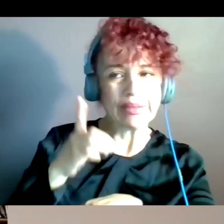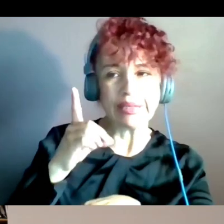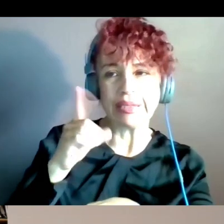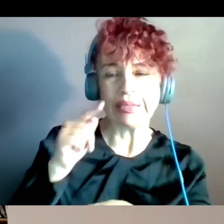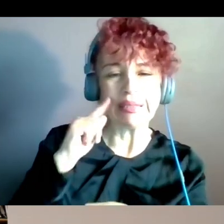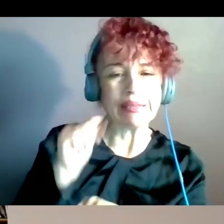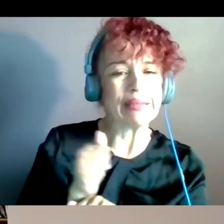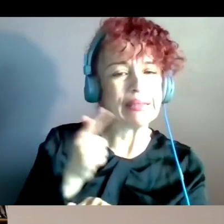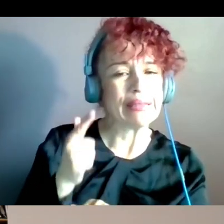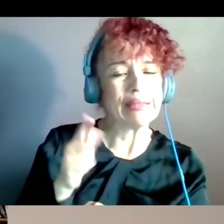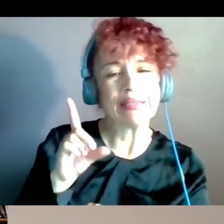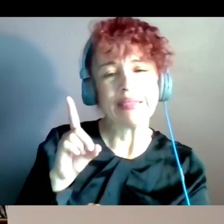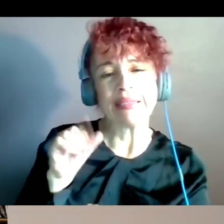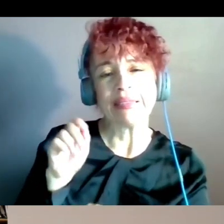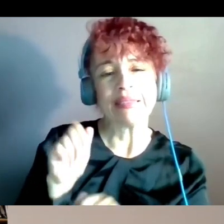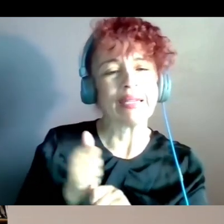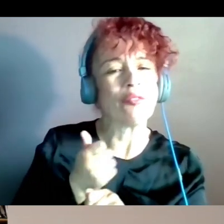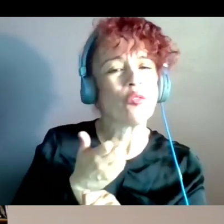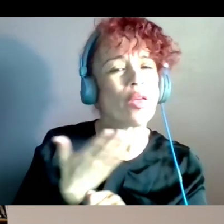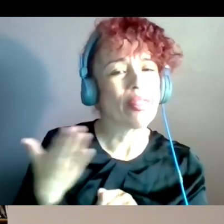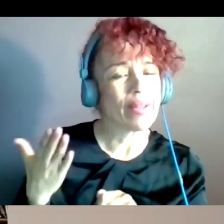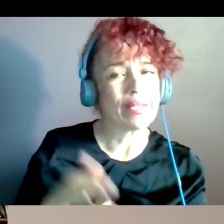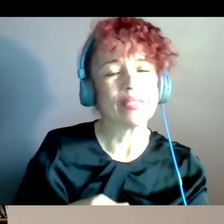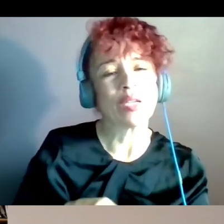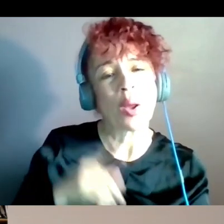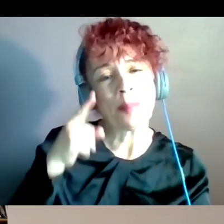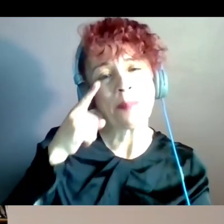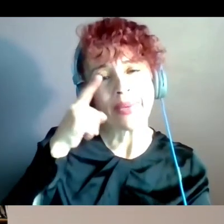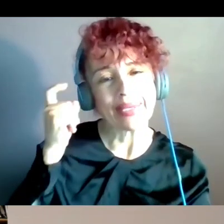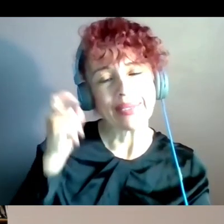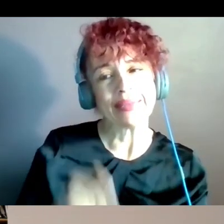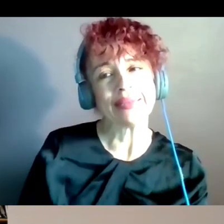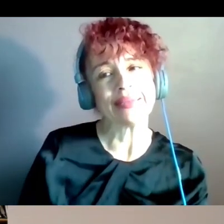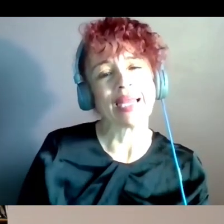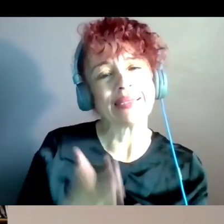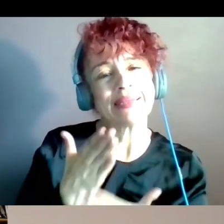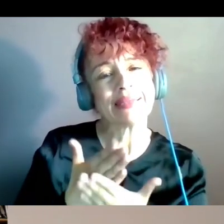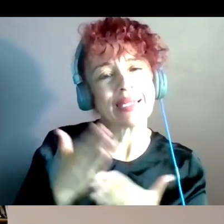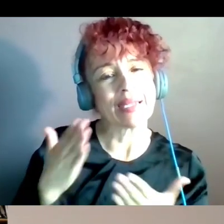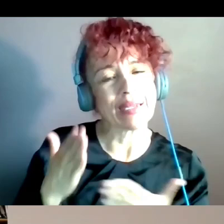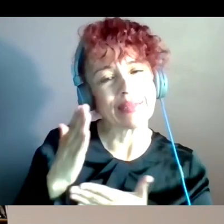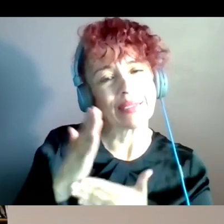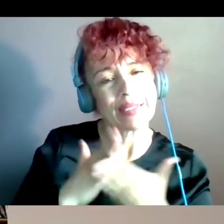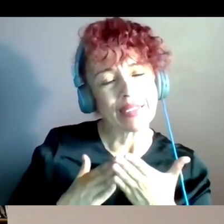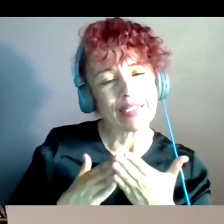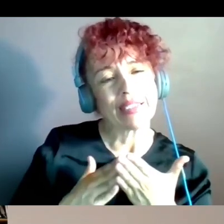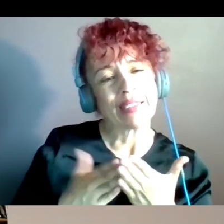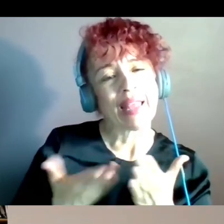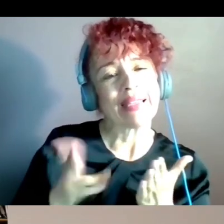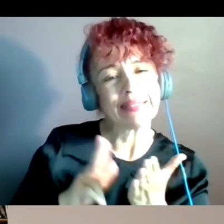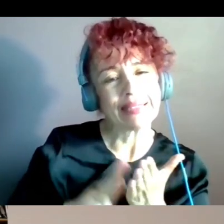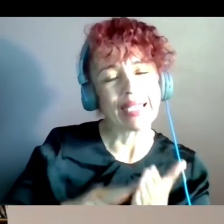Oh. Sign and date everything. Because if something has got some kind of signature and date on